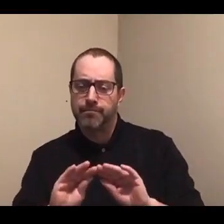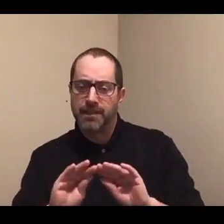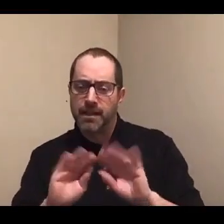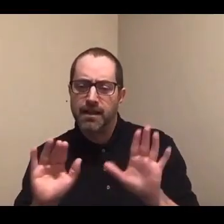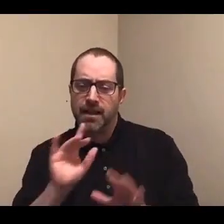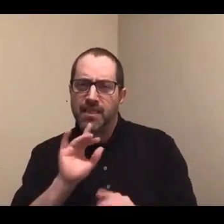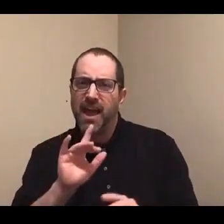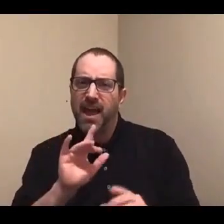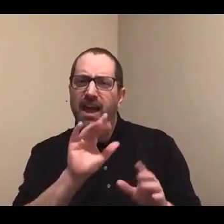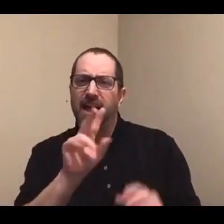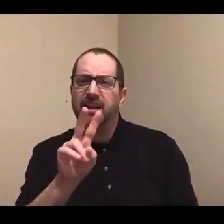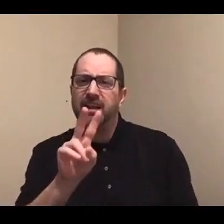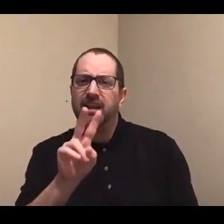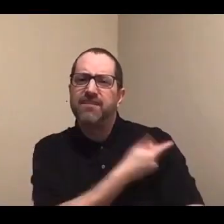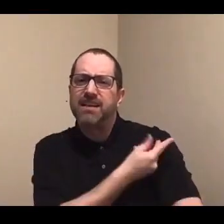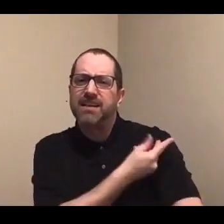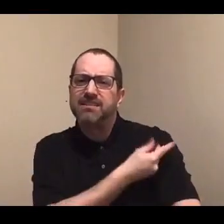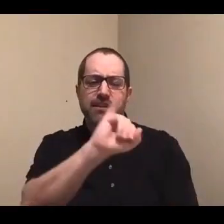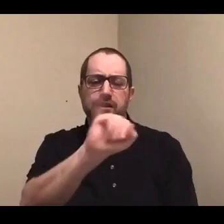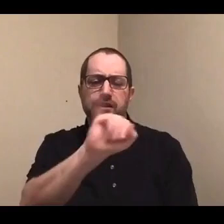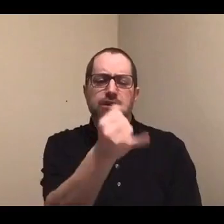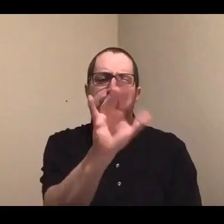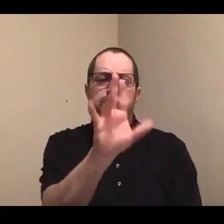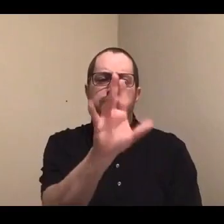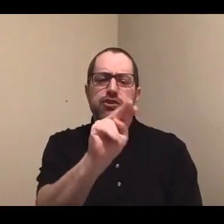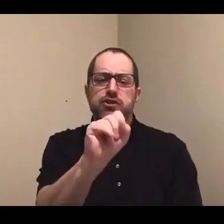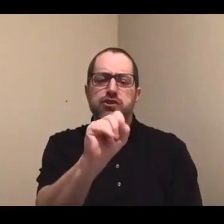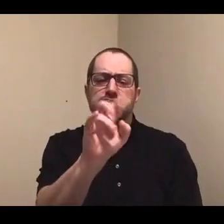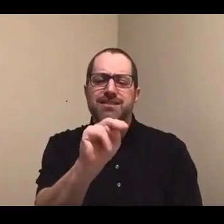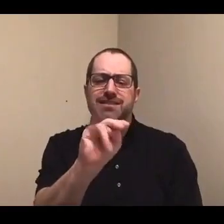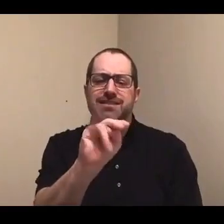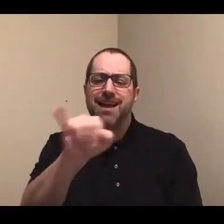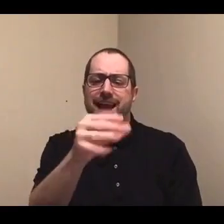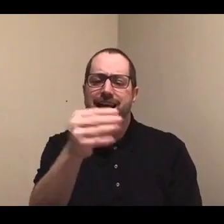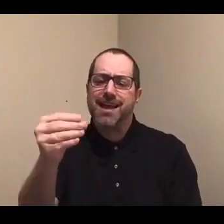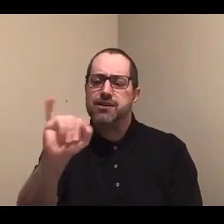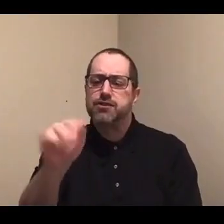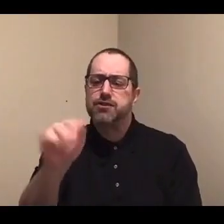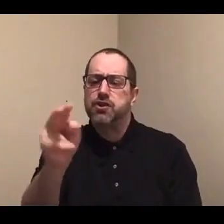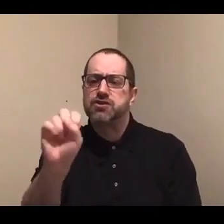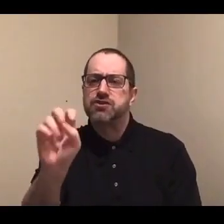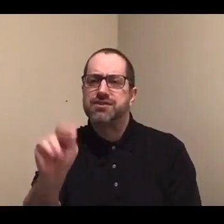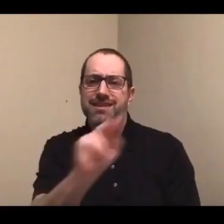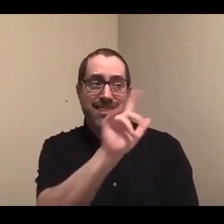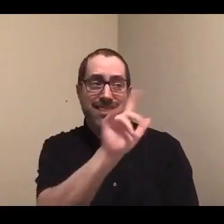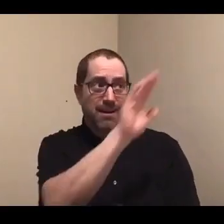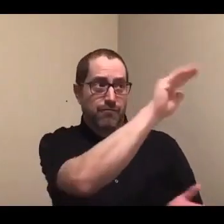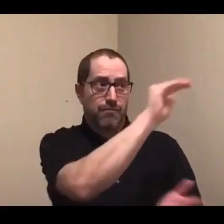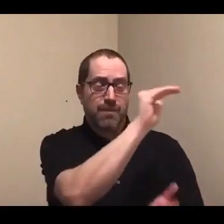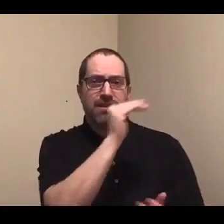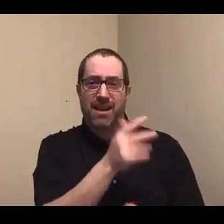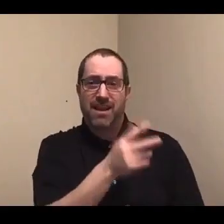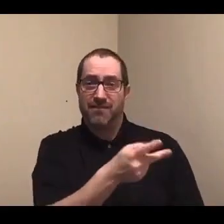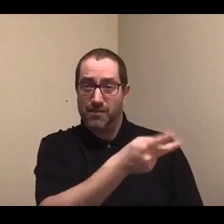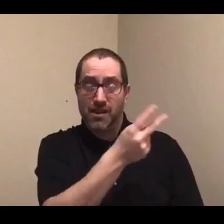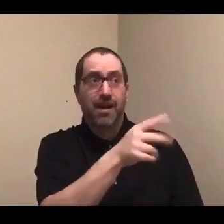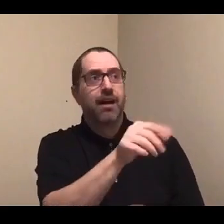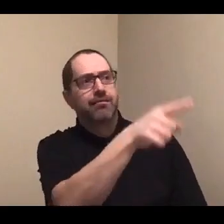Johnson vaccine when it does start rolling out here in Saskatchewan, given the fact that you're looking at 2 doses with every other shot?